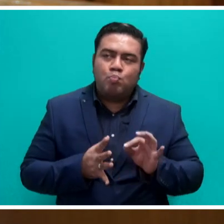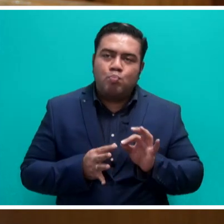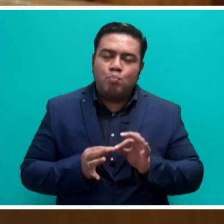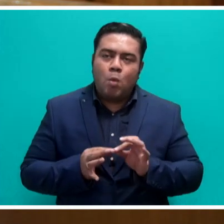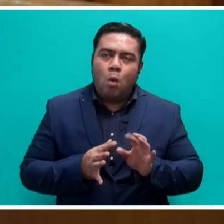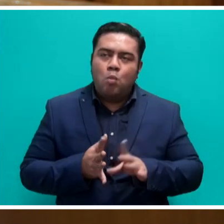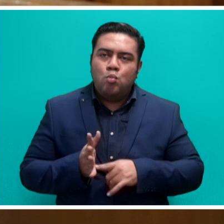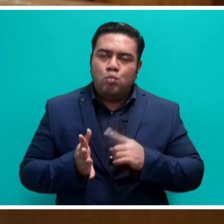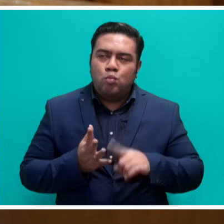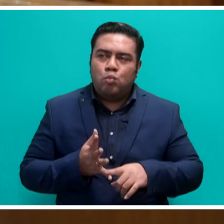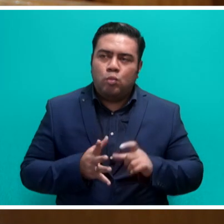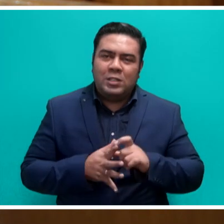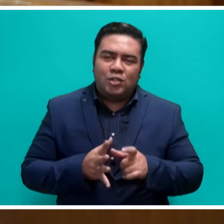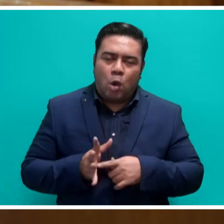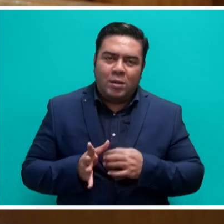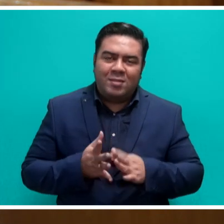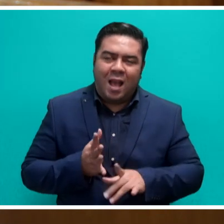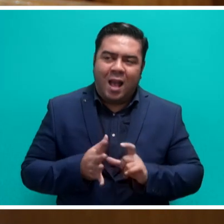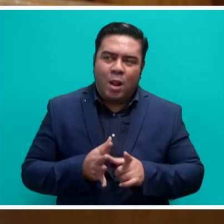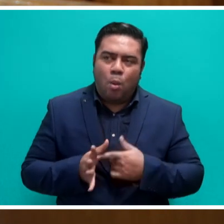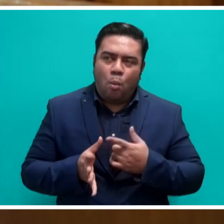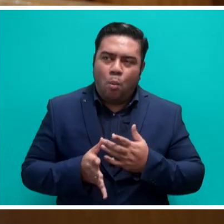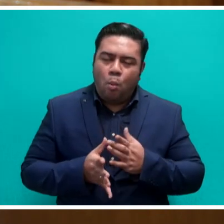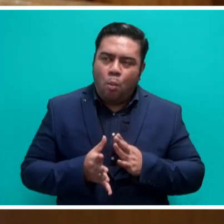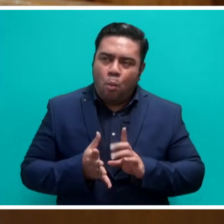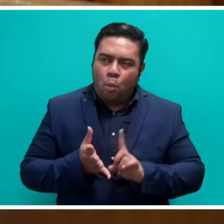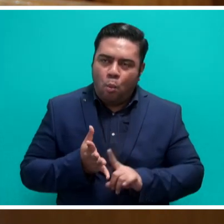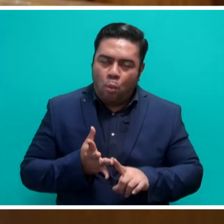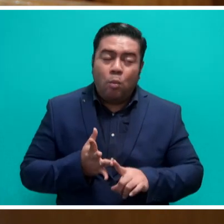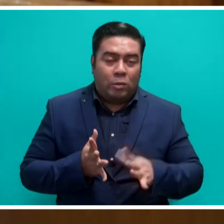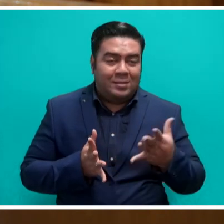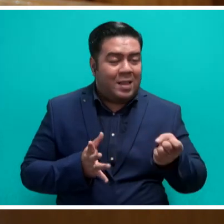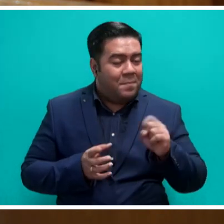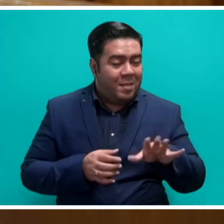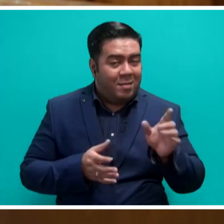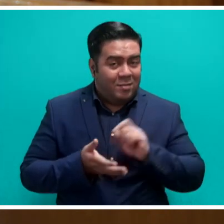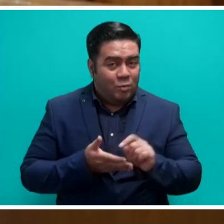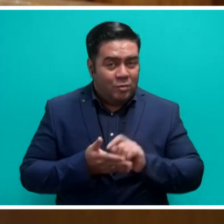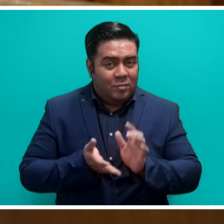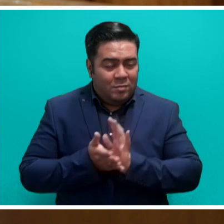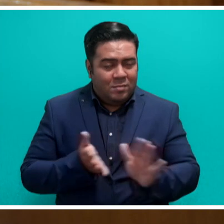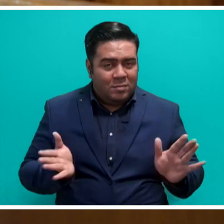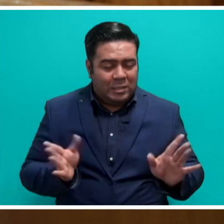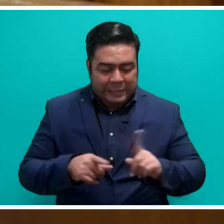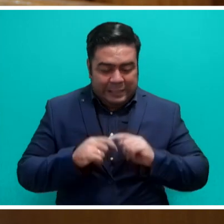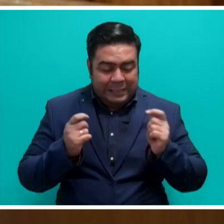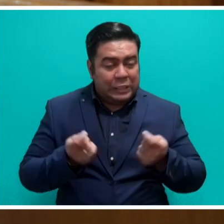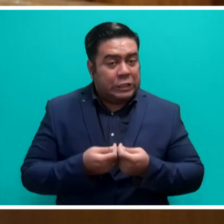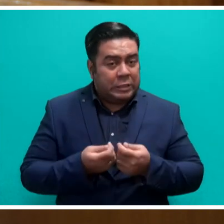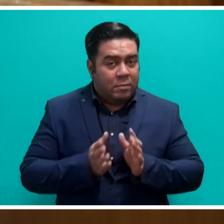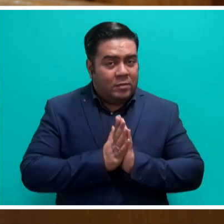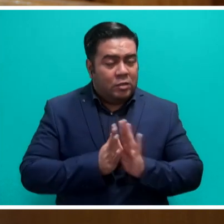The Secretary is the Solicitor General, who is assisted by the Secretariat team